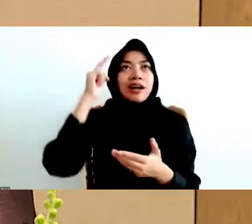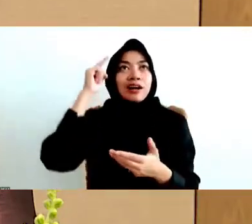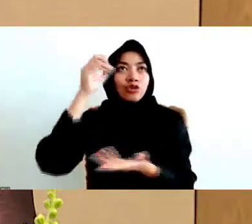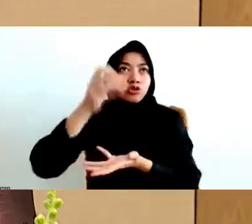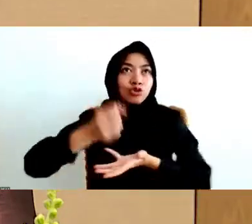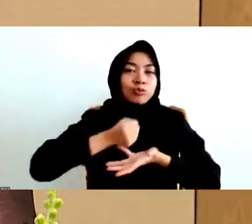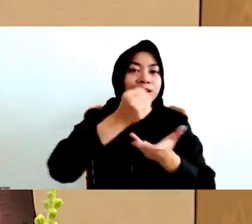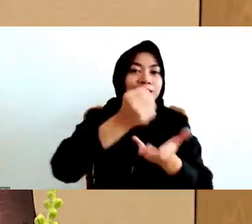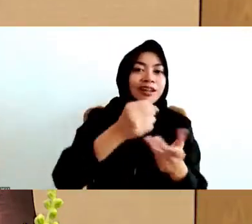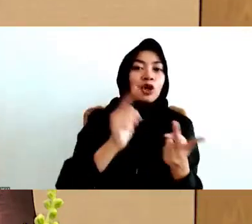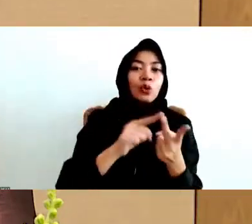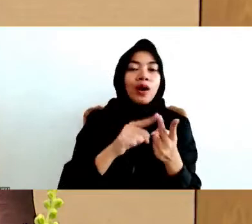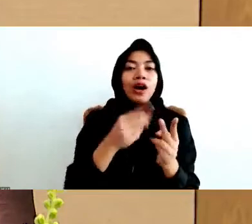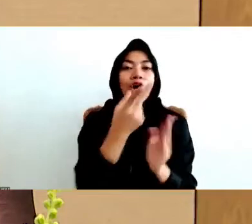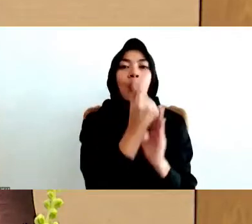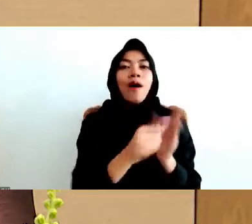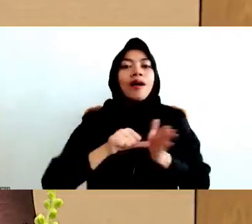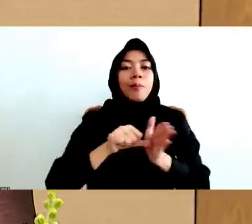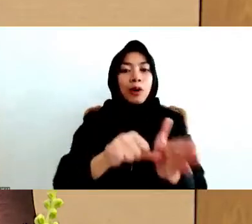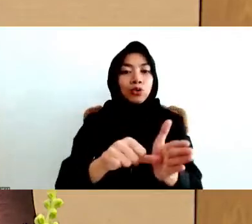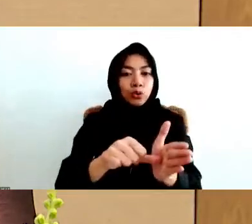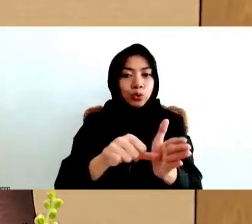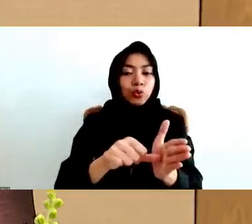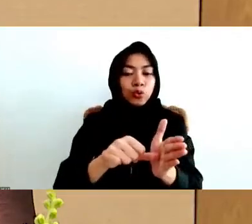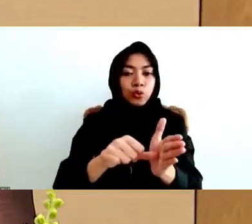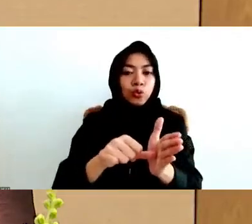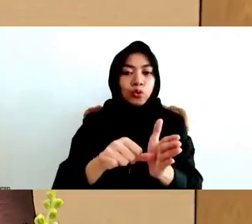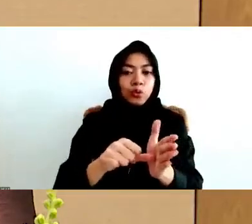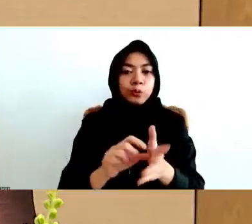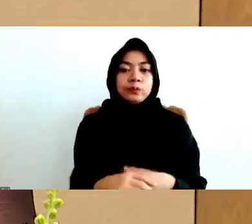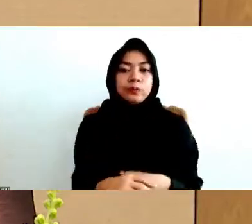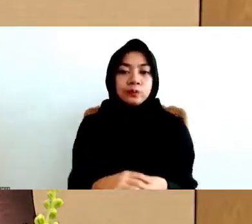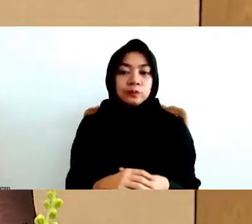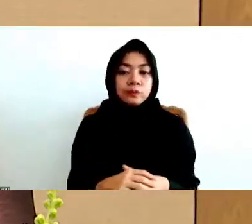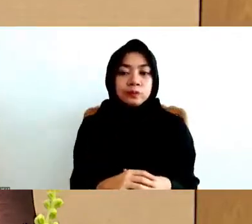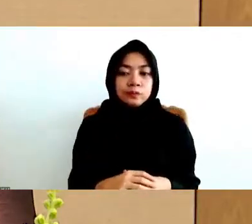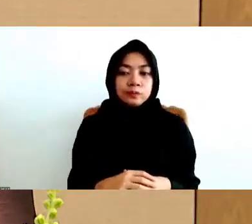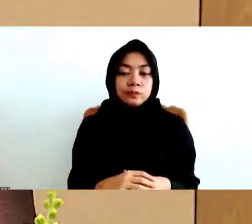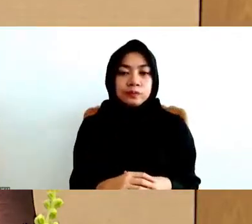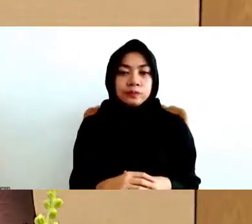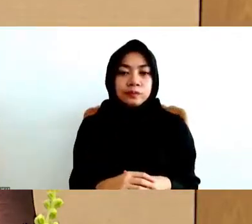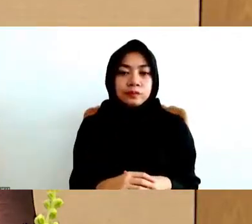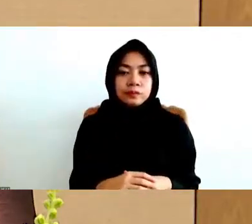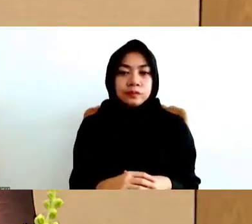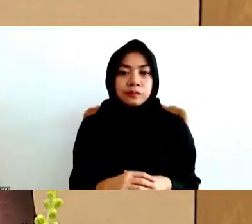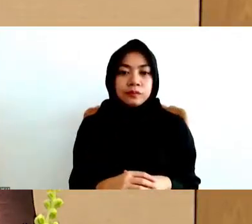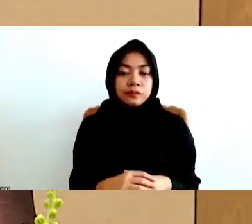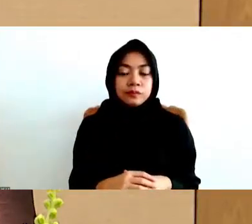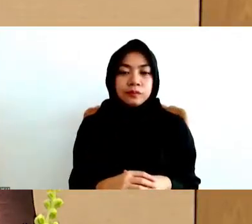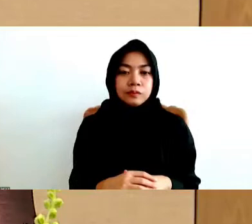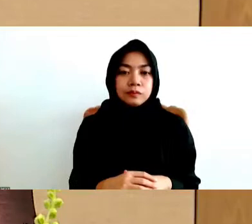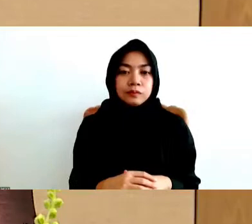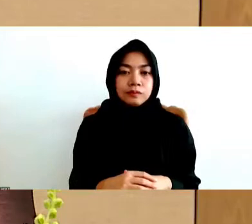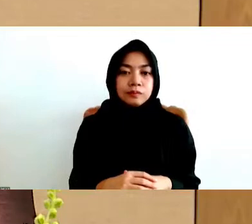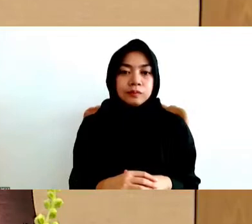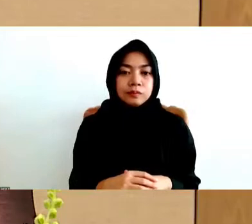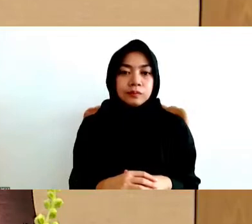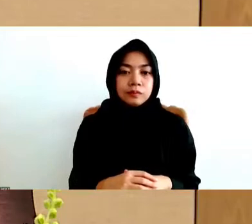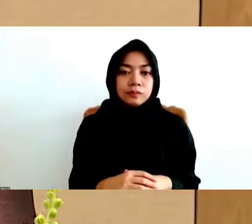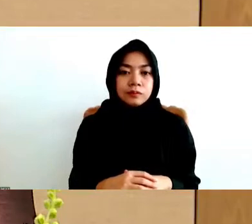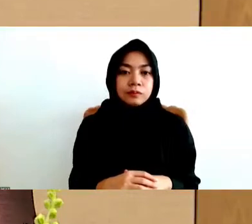is very crucial in the time of the pandemic. And it's not just expanding the coverage of the